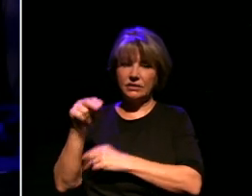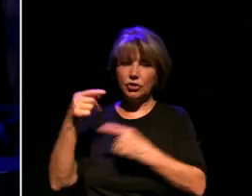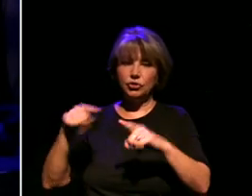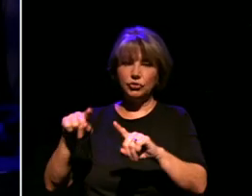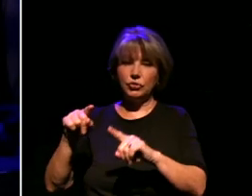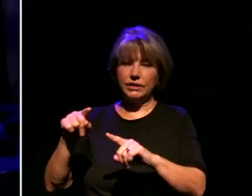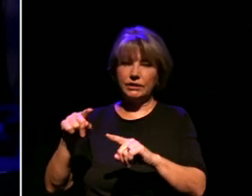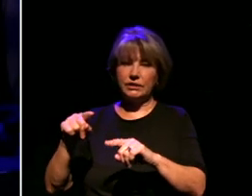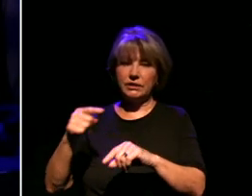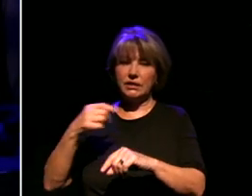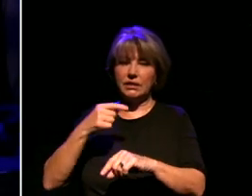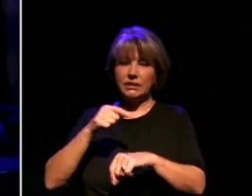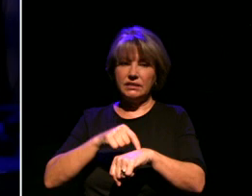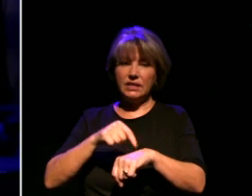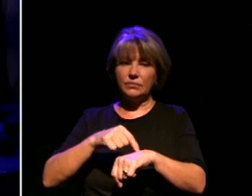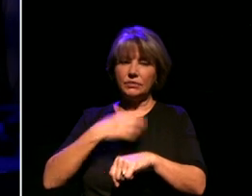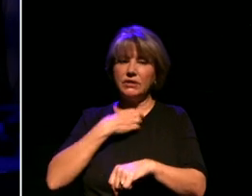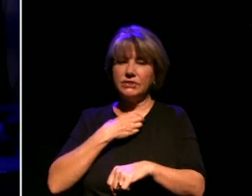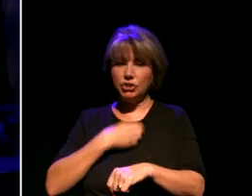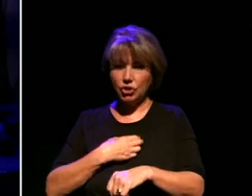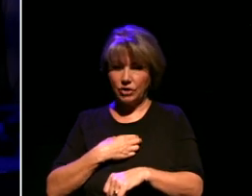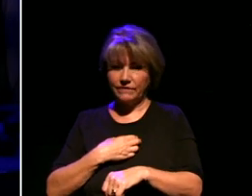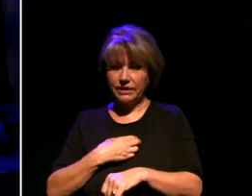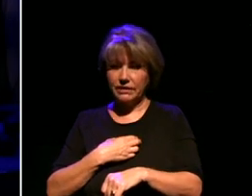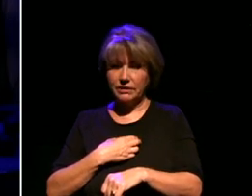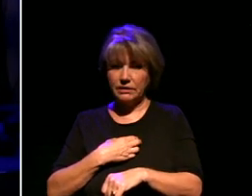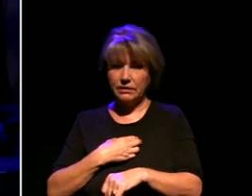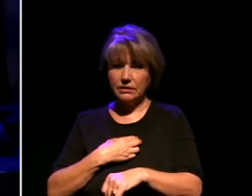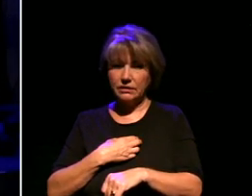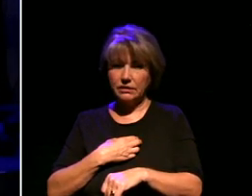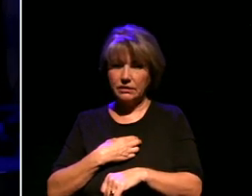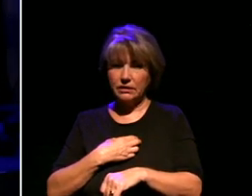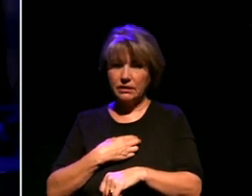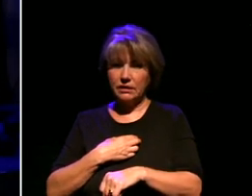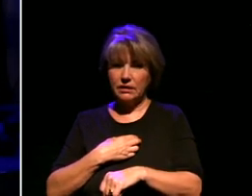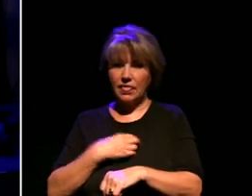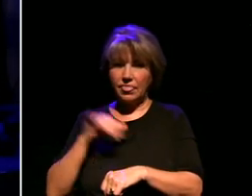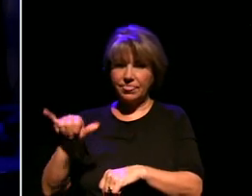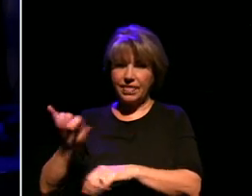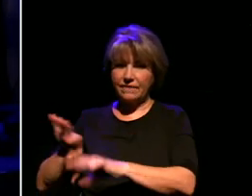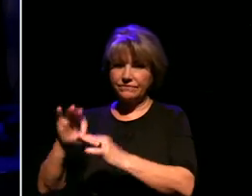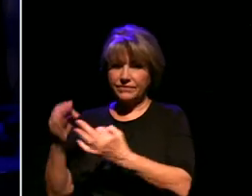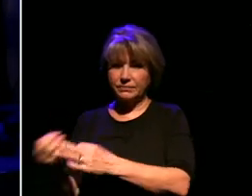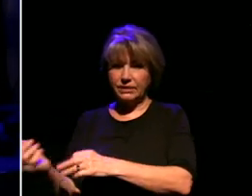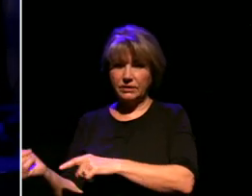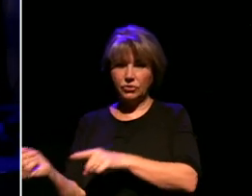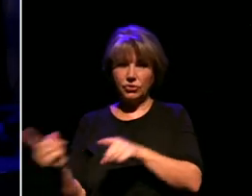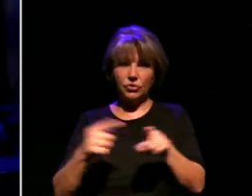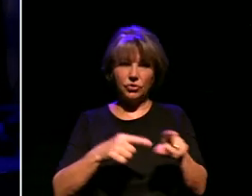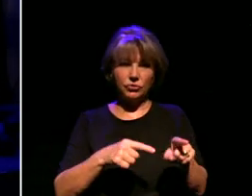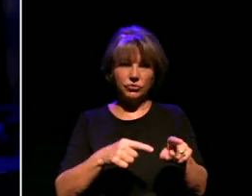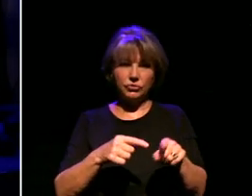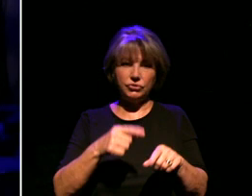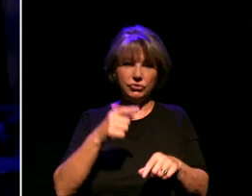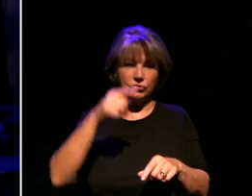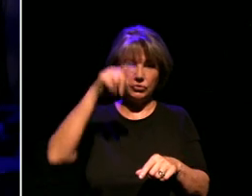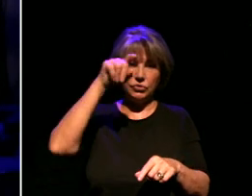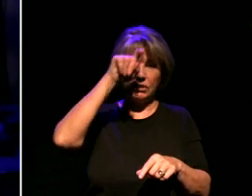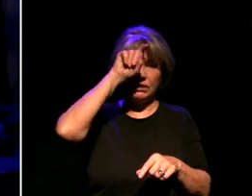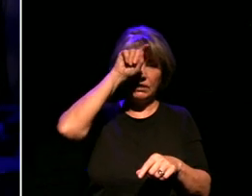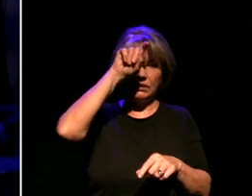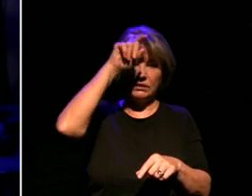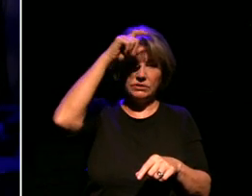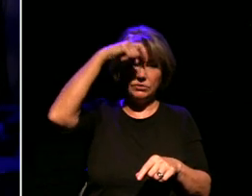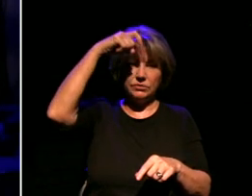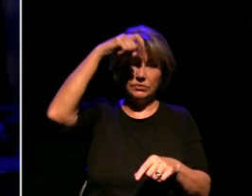famine, actually went back to Egypt and they meet Joseph. And Joseph reveals himself as